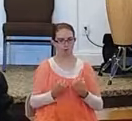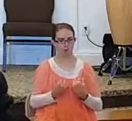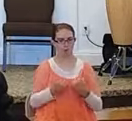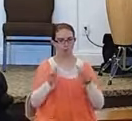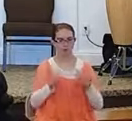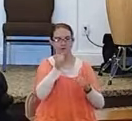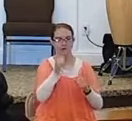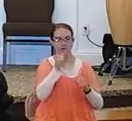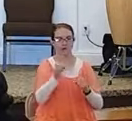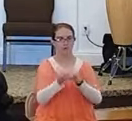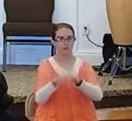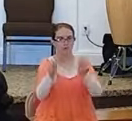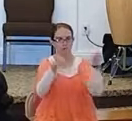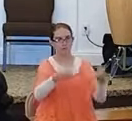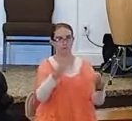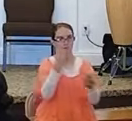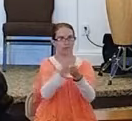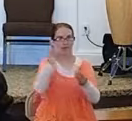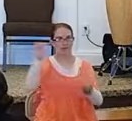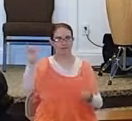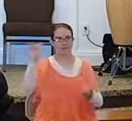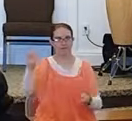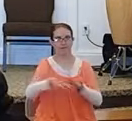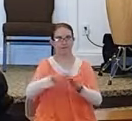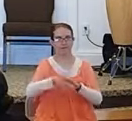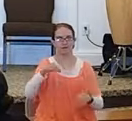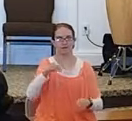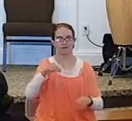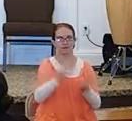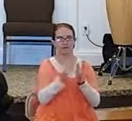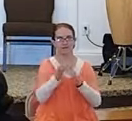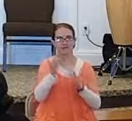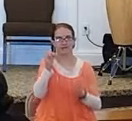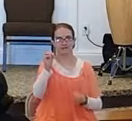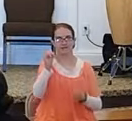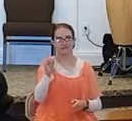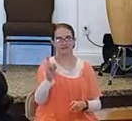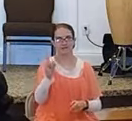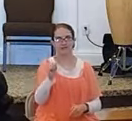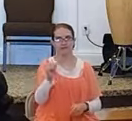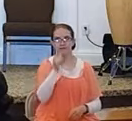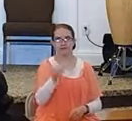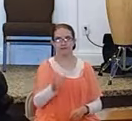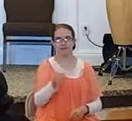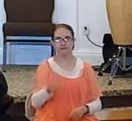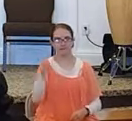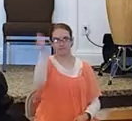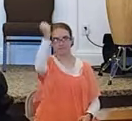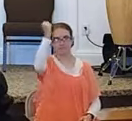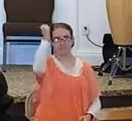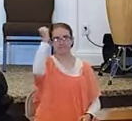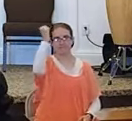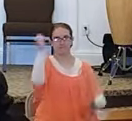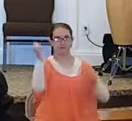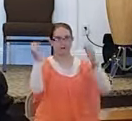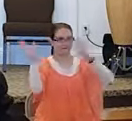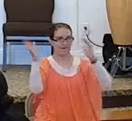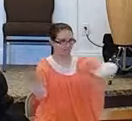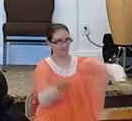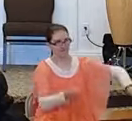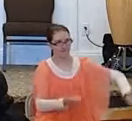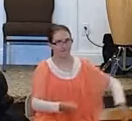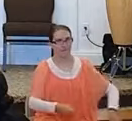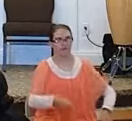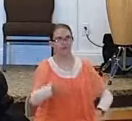couldn't hardly move. He came out. You know what Jesus did? He didn't say, kazam, and it was all gone. He said,